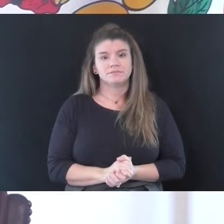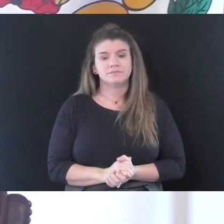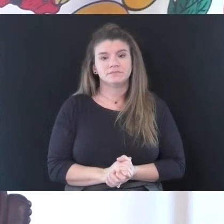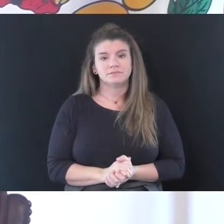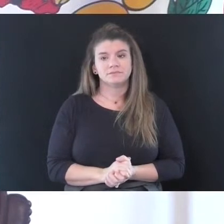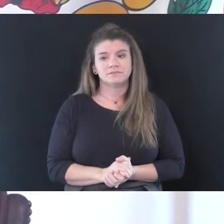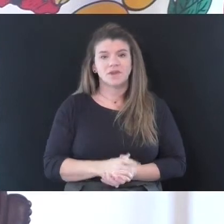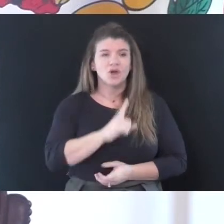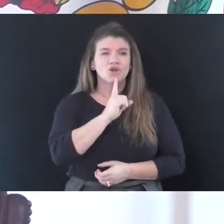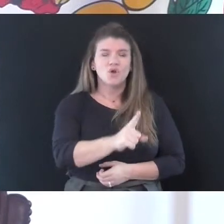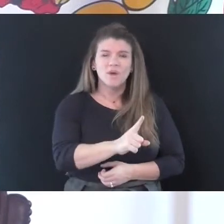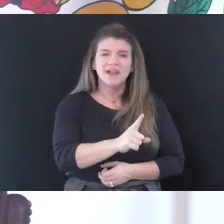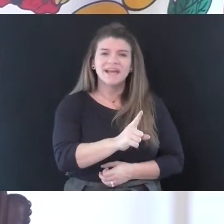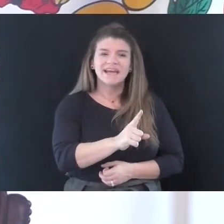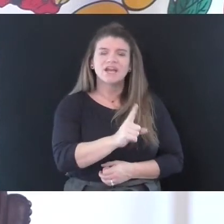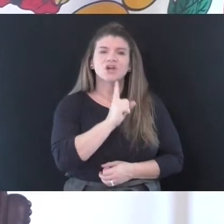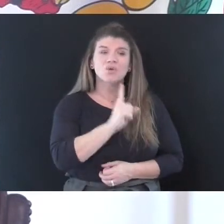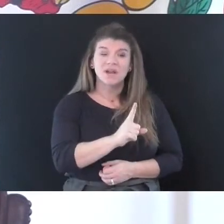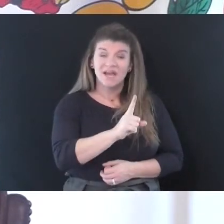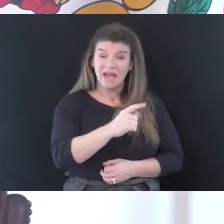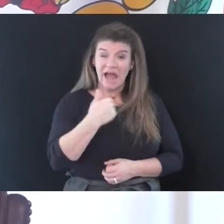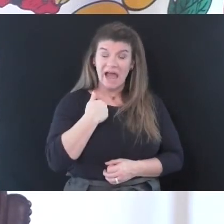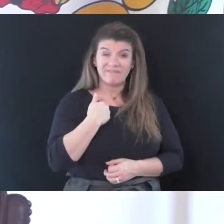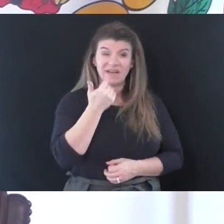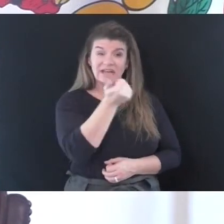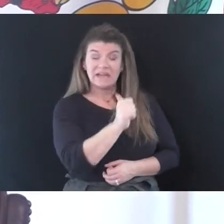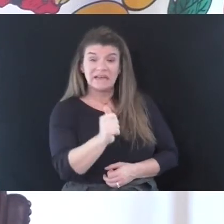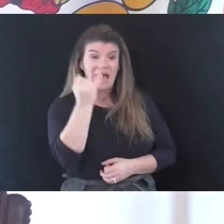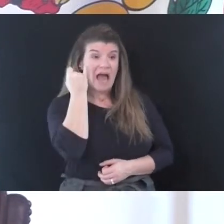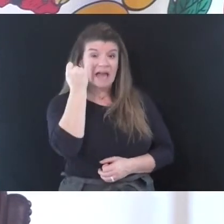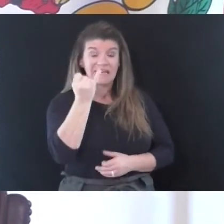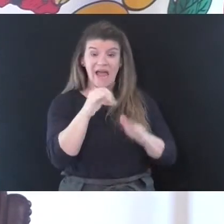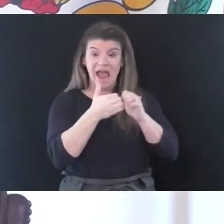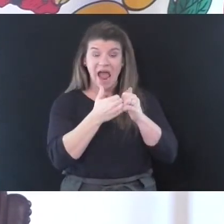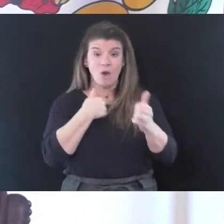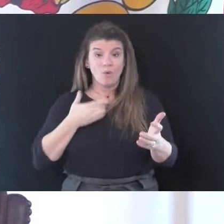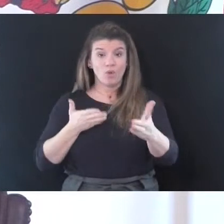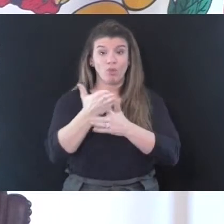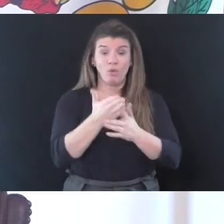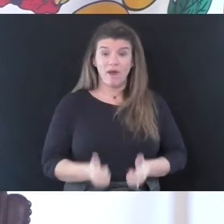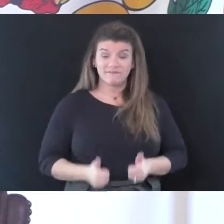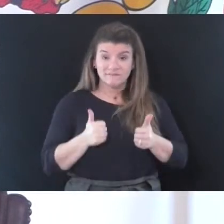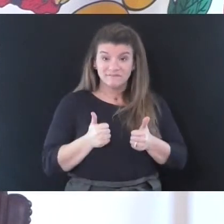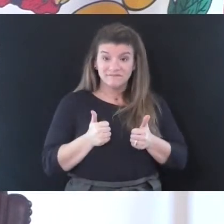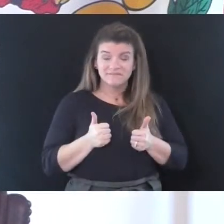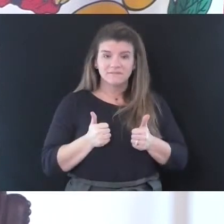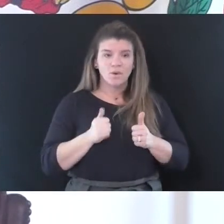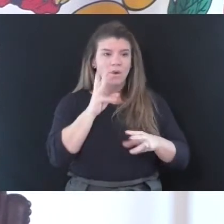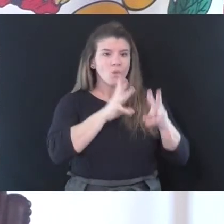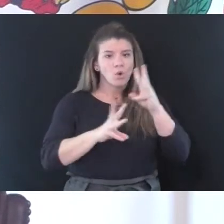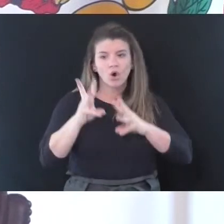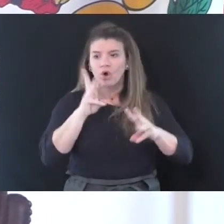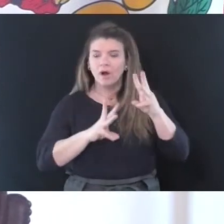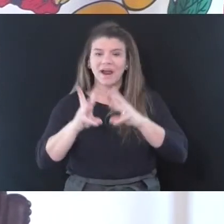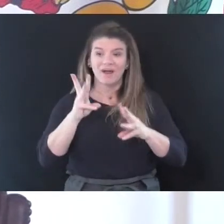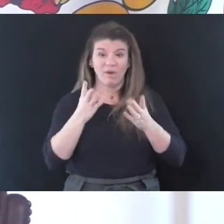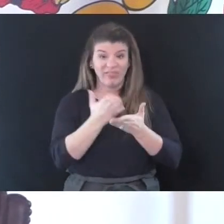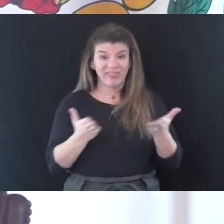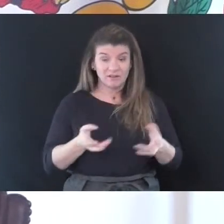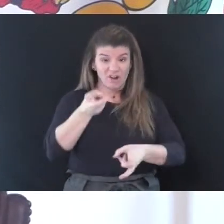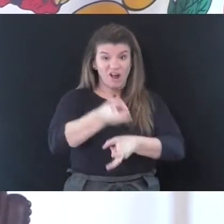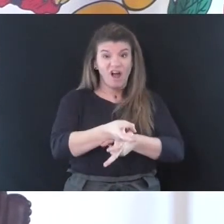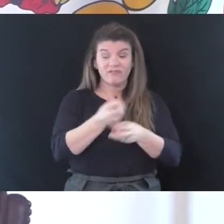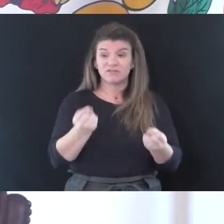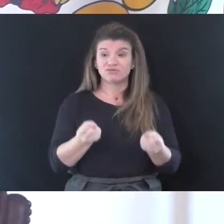I mean, do you really have any idea how we just go through life and we worry and things are tough in lots